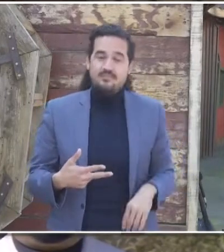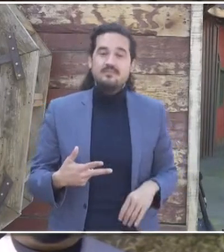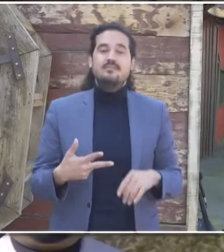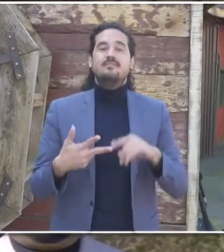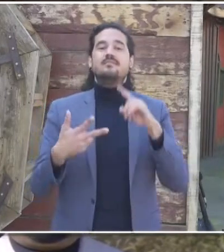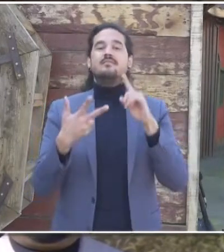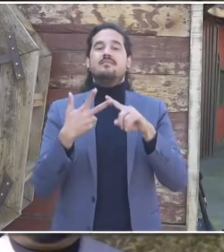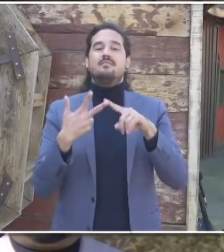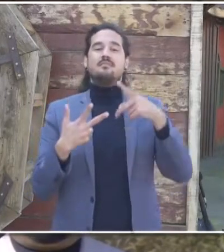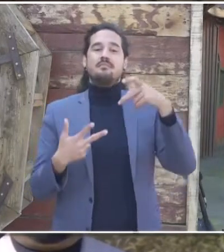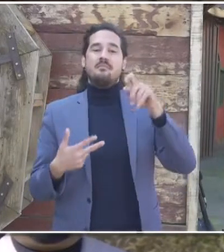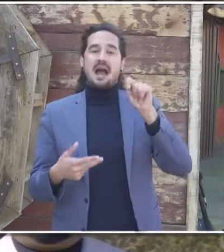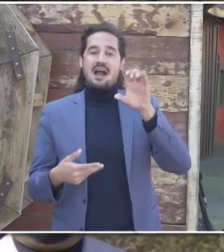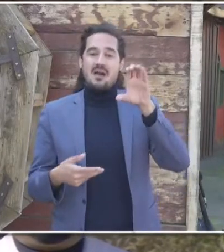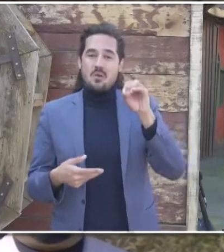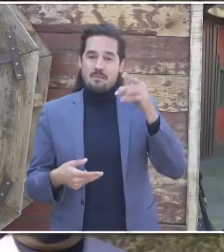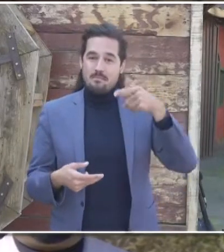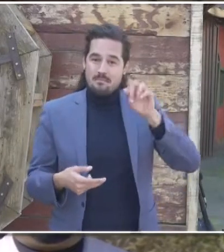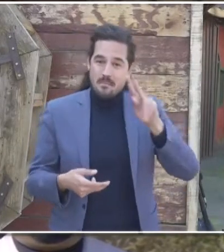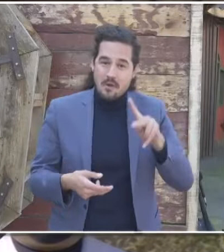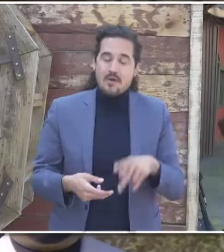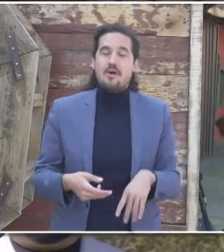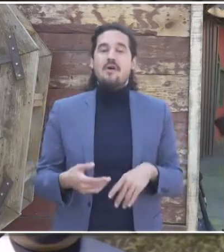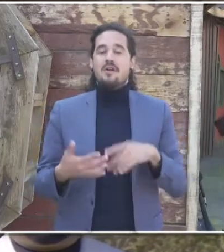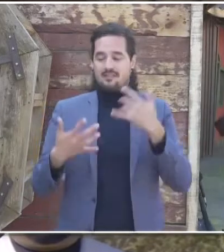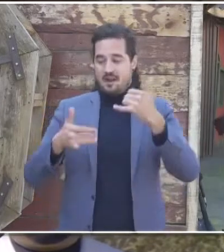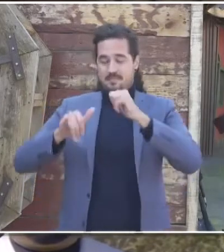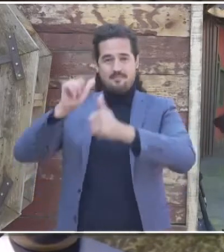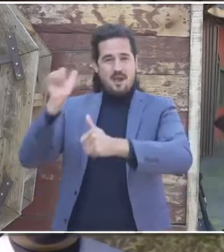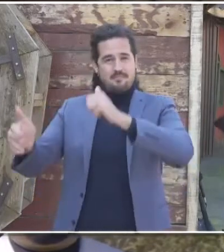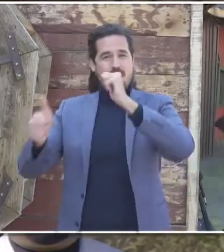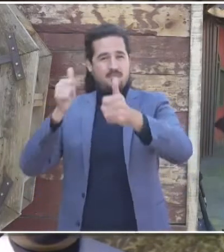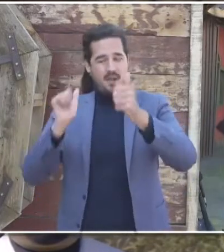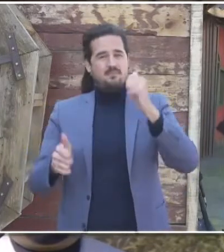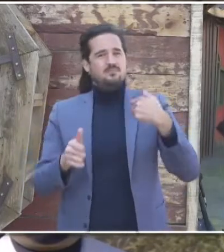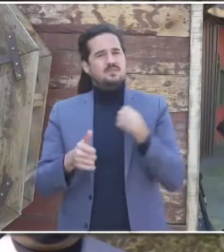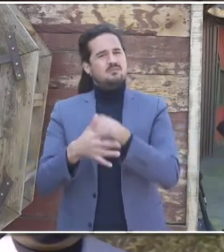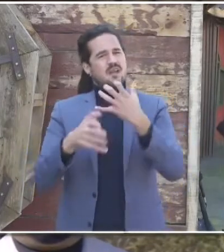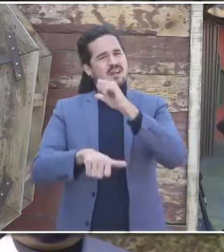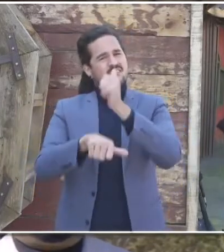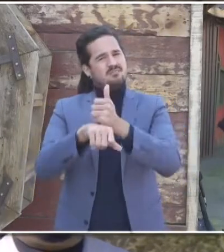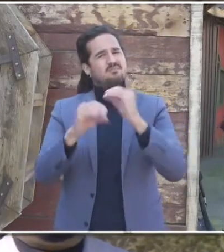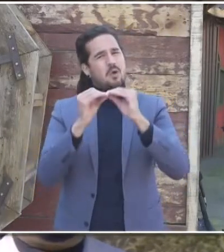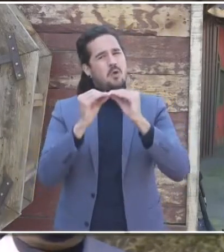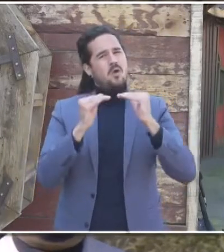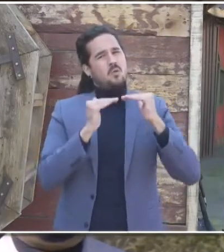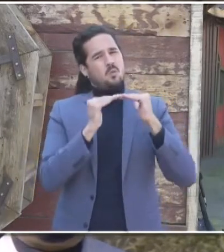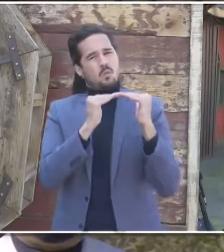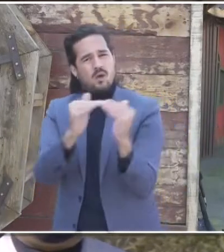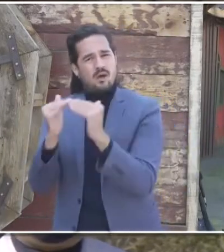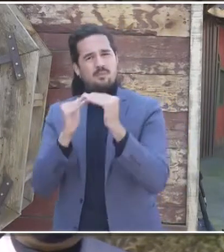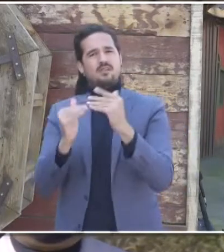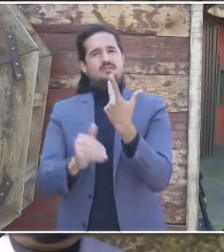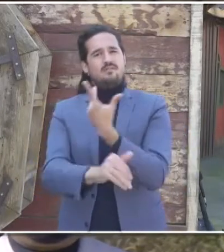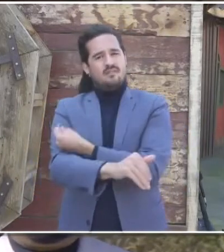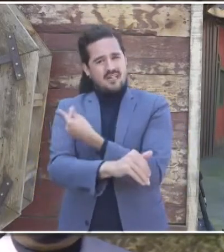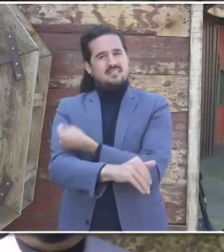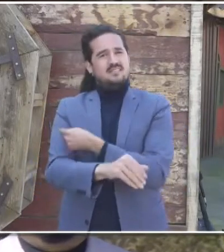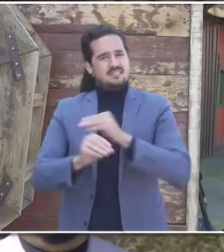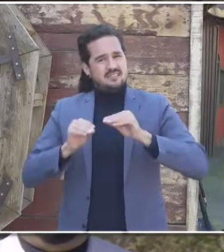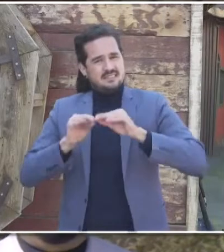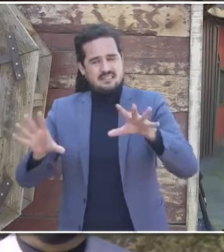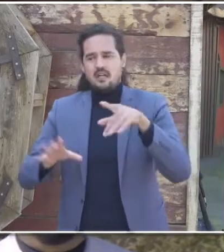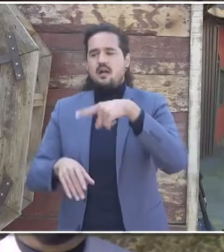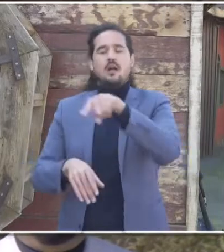geographic areas in and around those sites to make sure that underserved and underrepresented communities are getting their access,